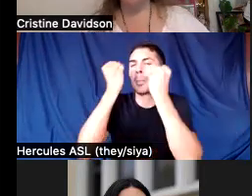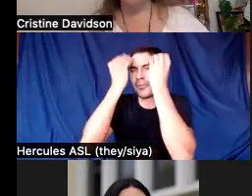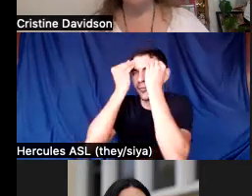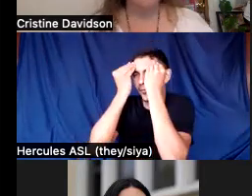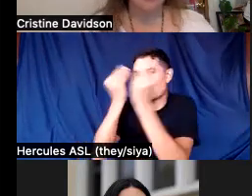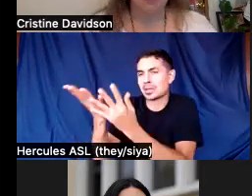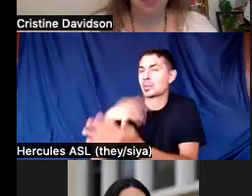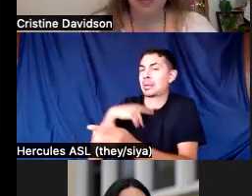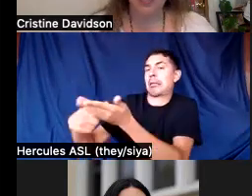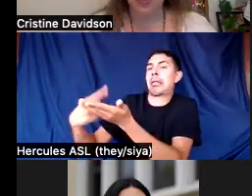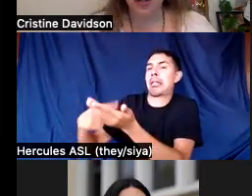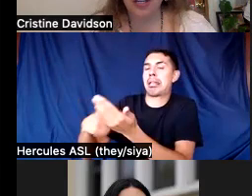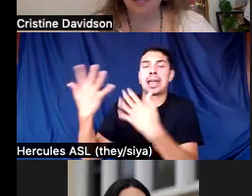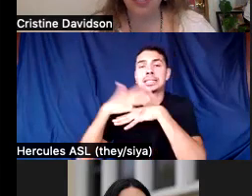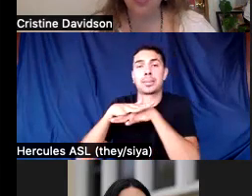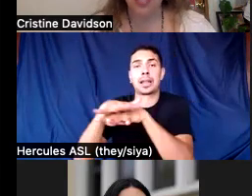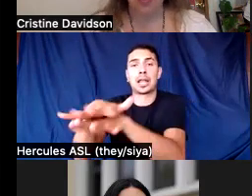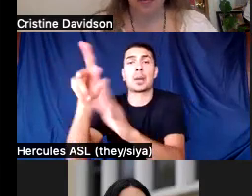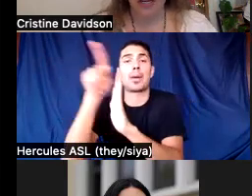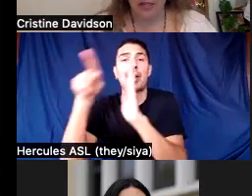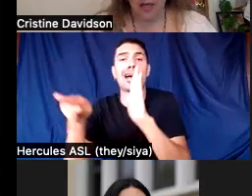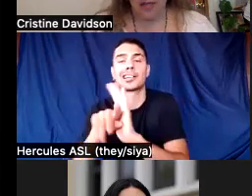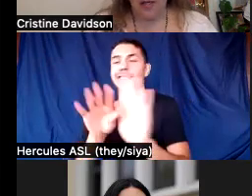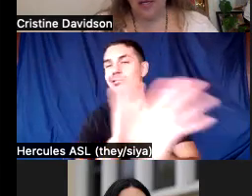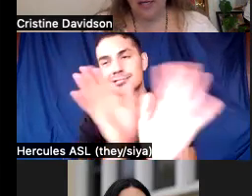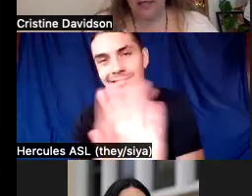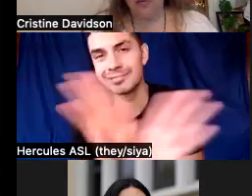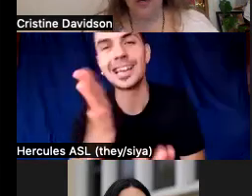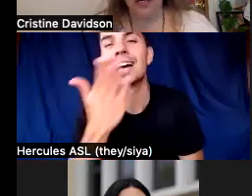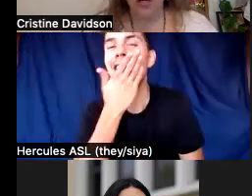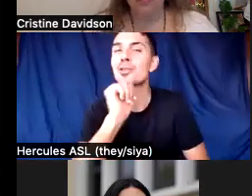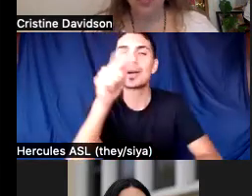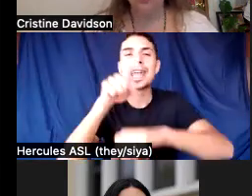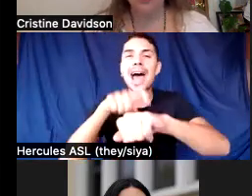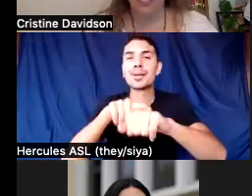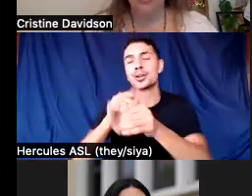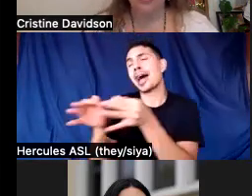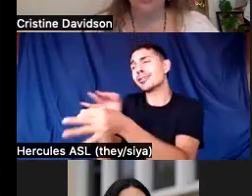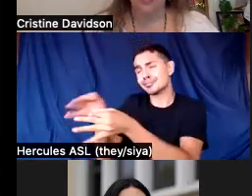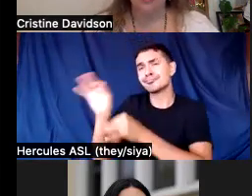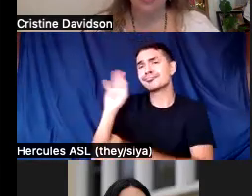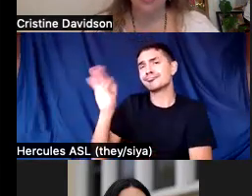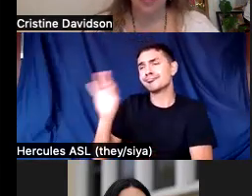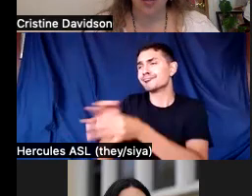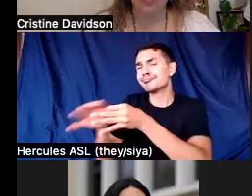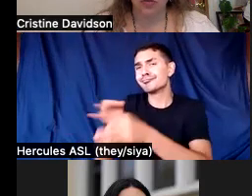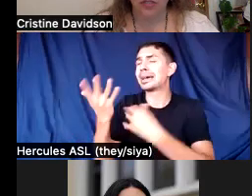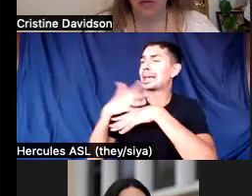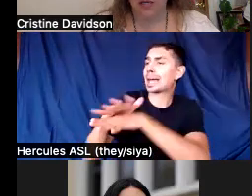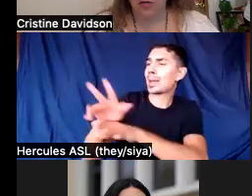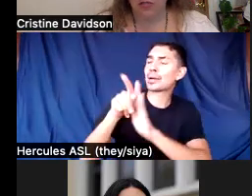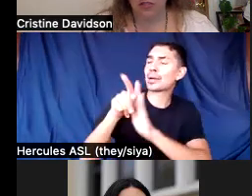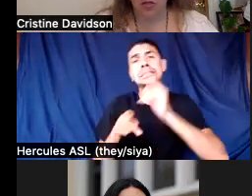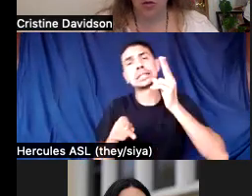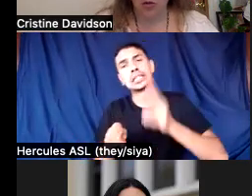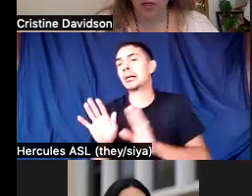assimilation policies, that's probably not a good time to do that, right? And even when it comes to the tactics that harm doers